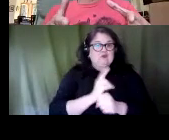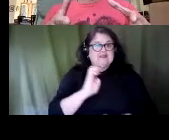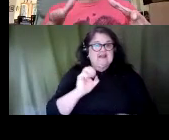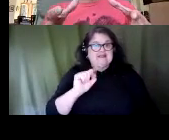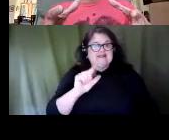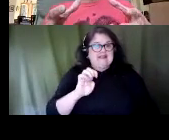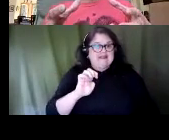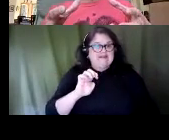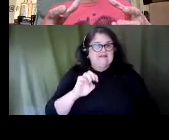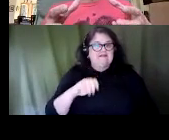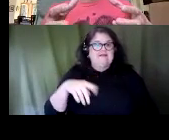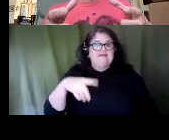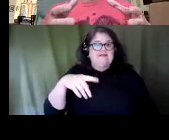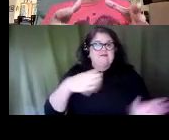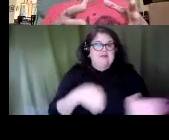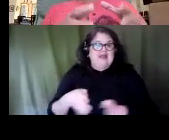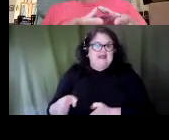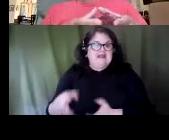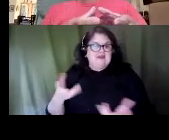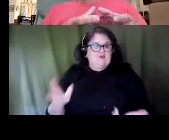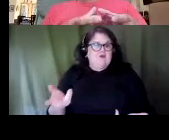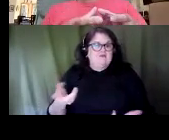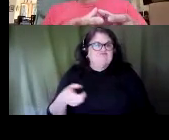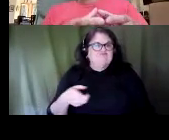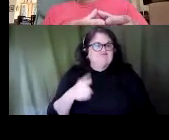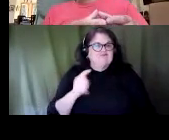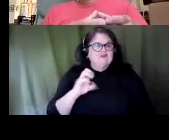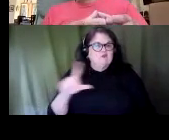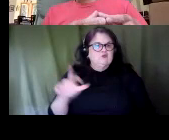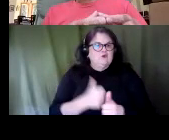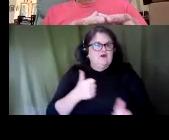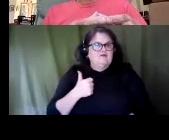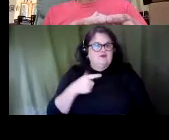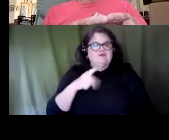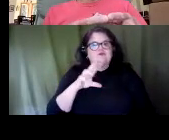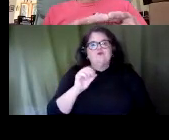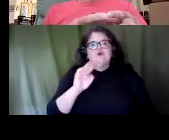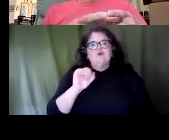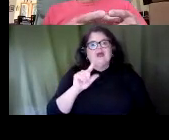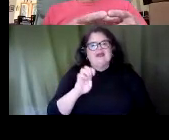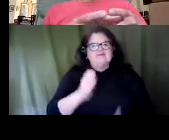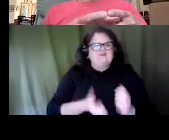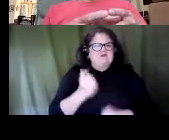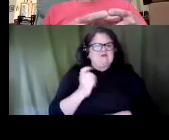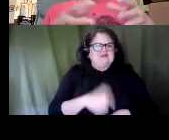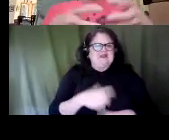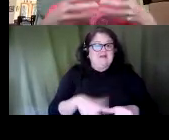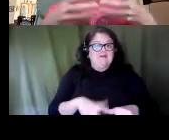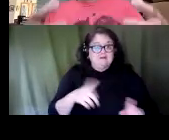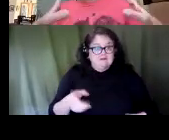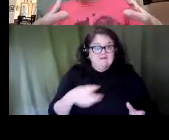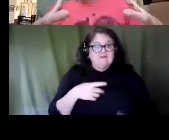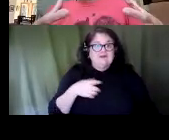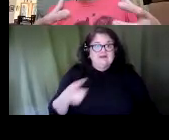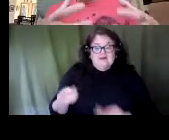especially, where it's basically a tool to avoid probate in most cases. But it puts property